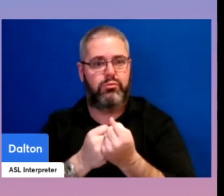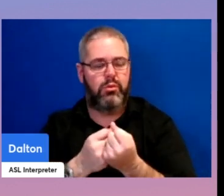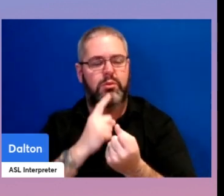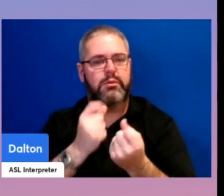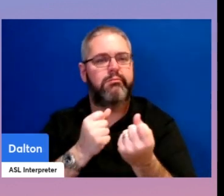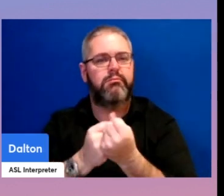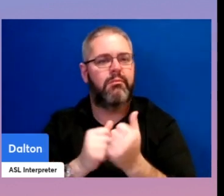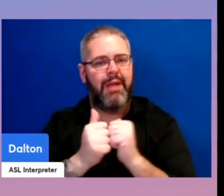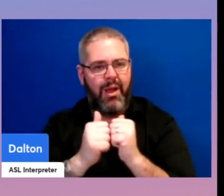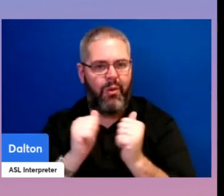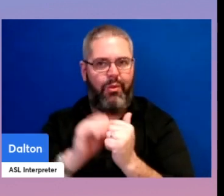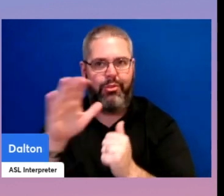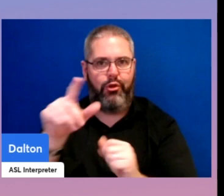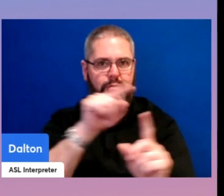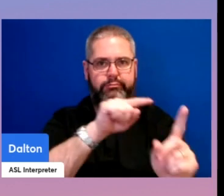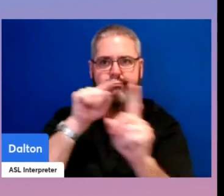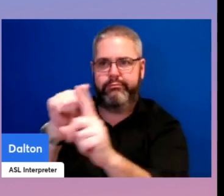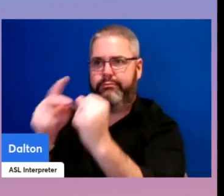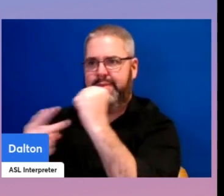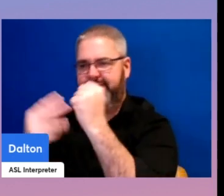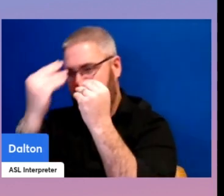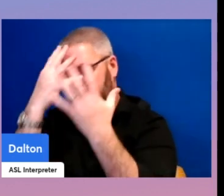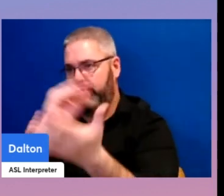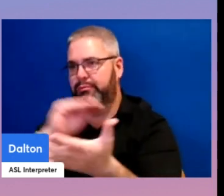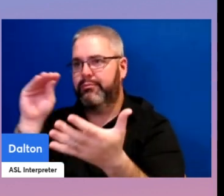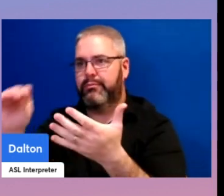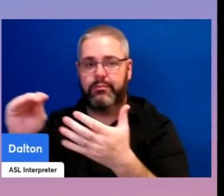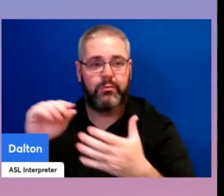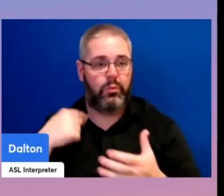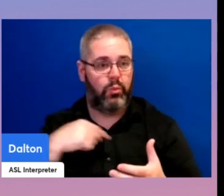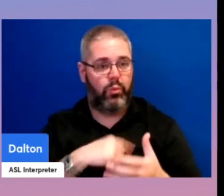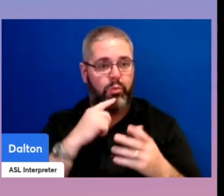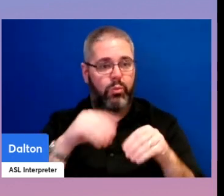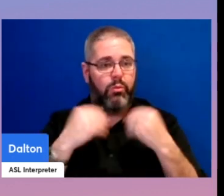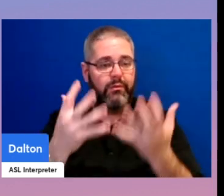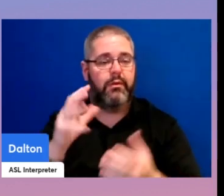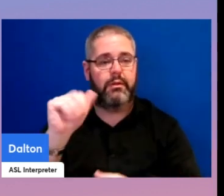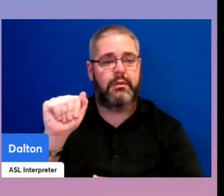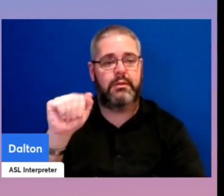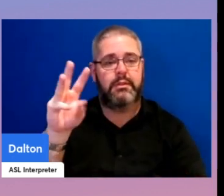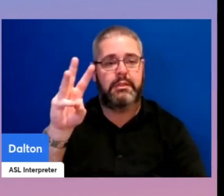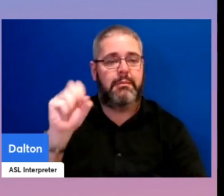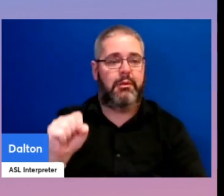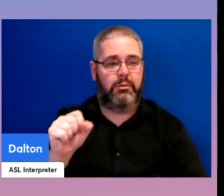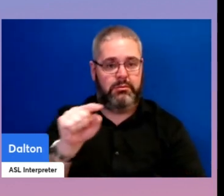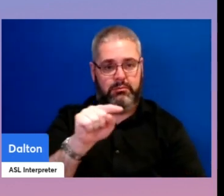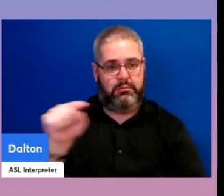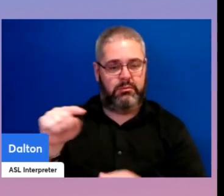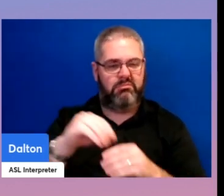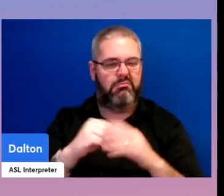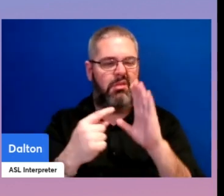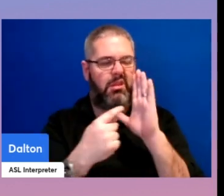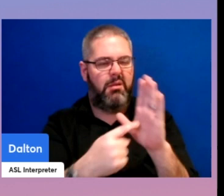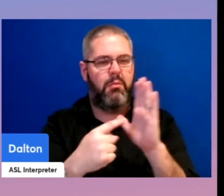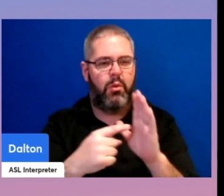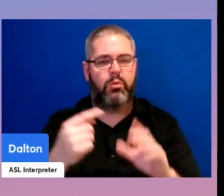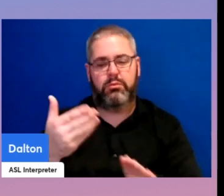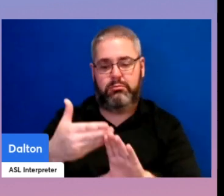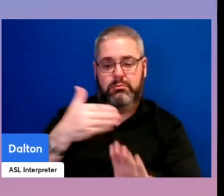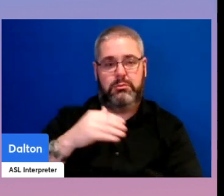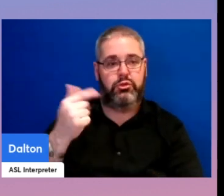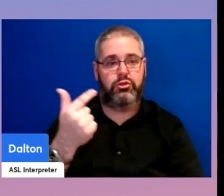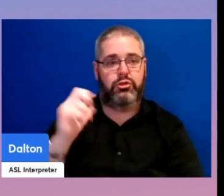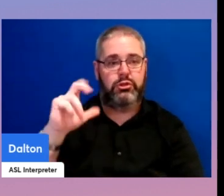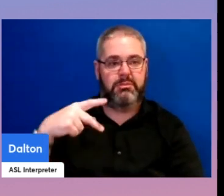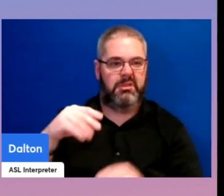configure destination. So as you would see here, we are providing AWS SM. In the demo, we provided GCP-SM.